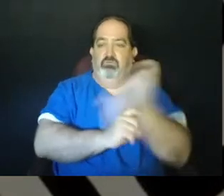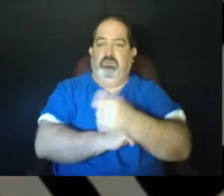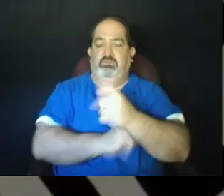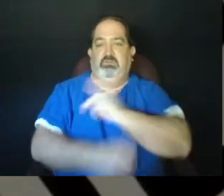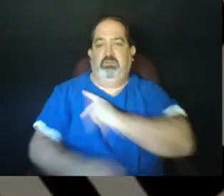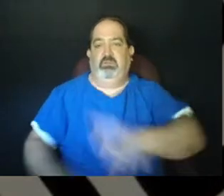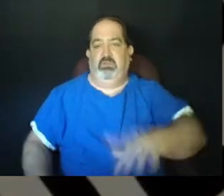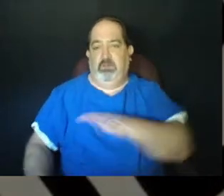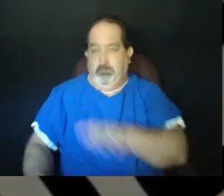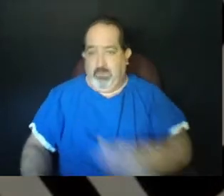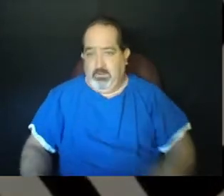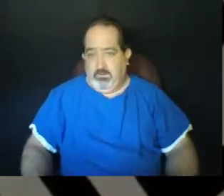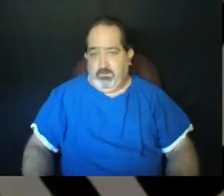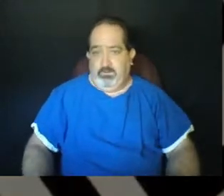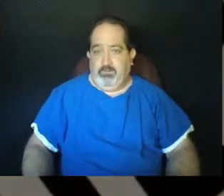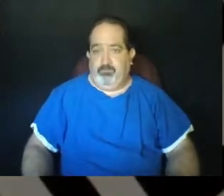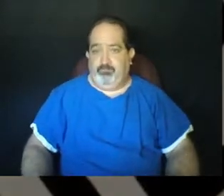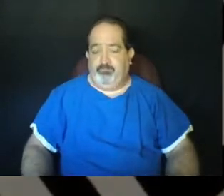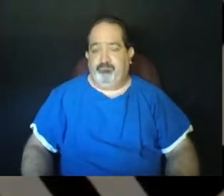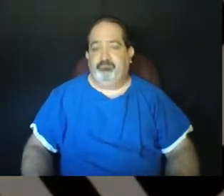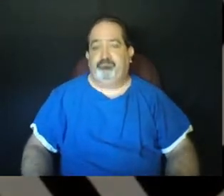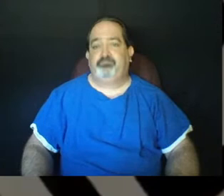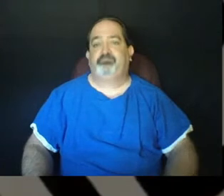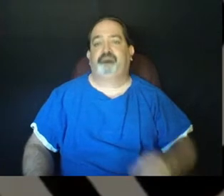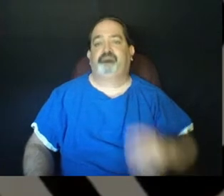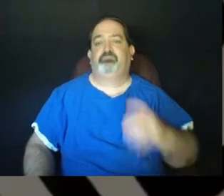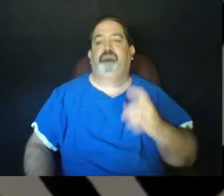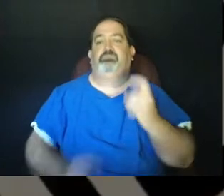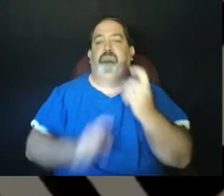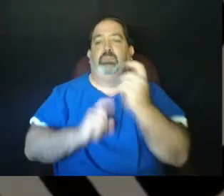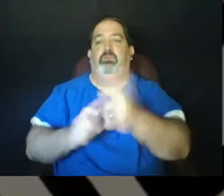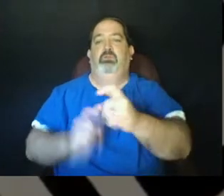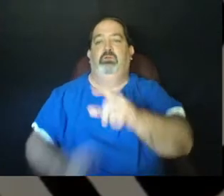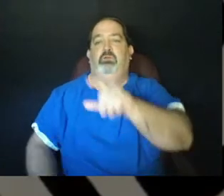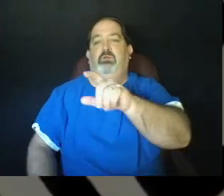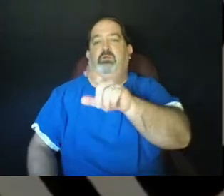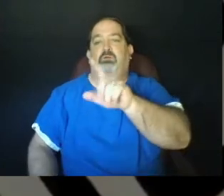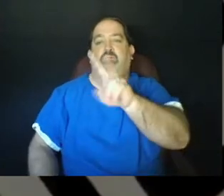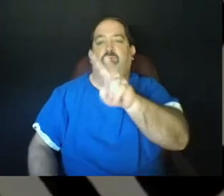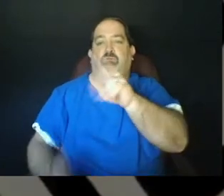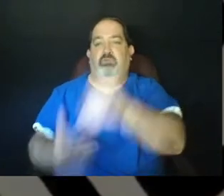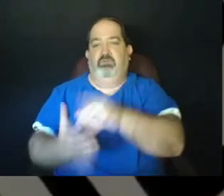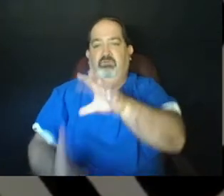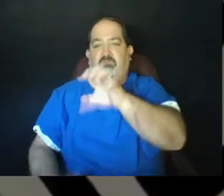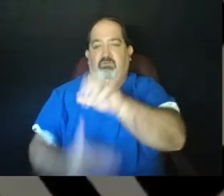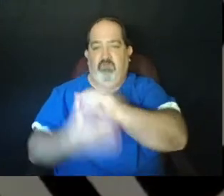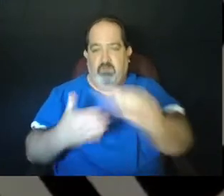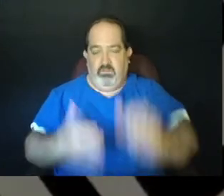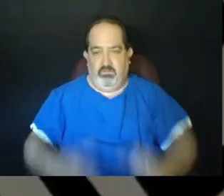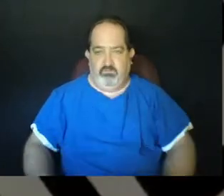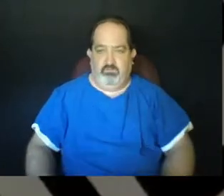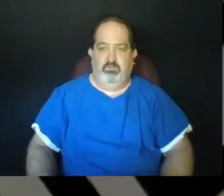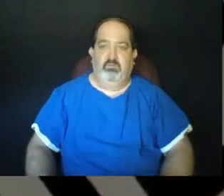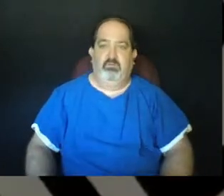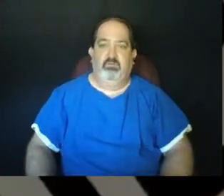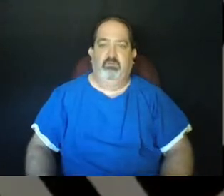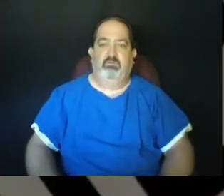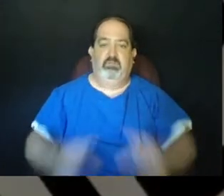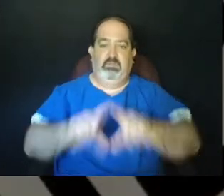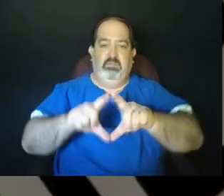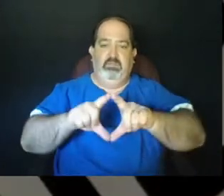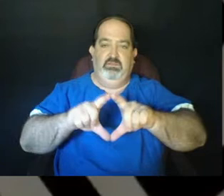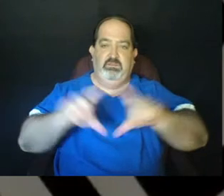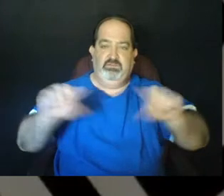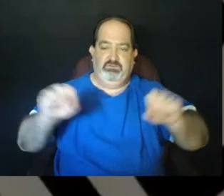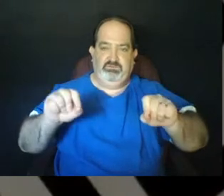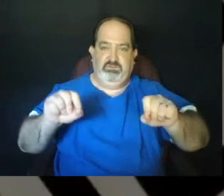kingdom. And they donated $2,500. So that check is in the mail